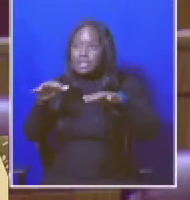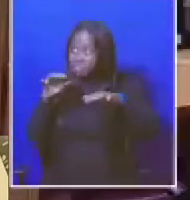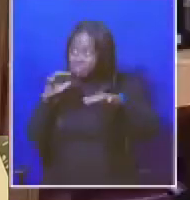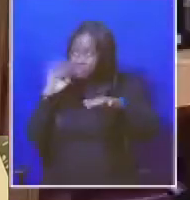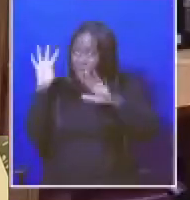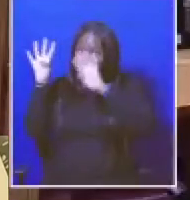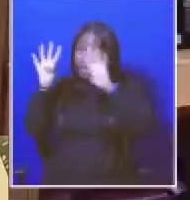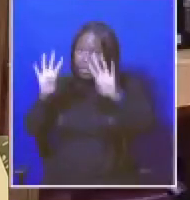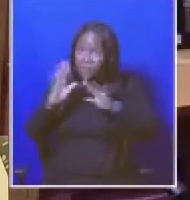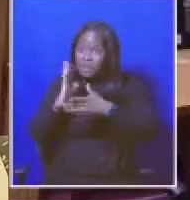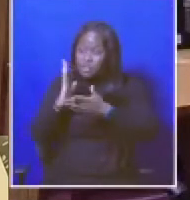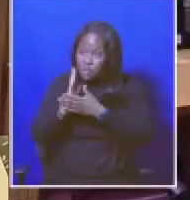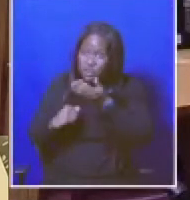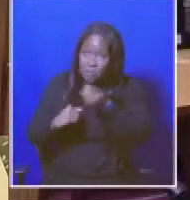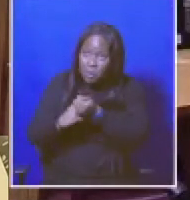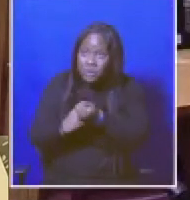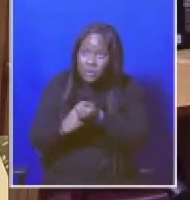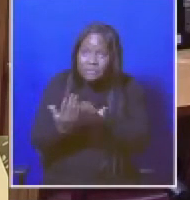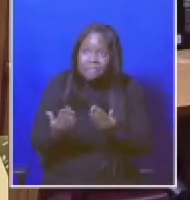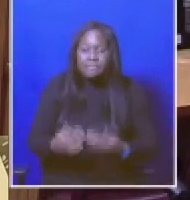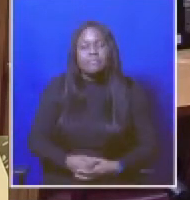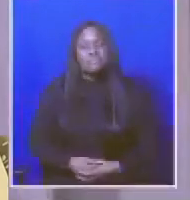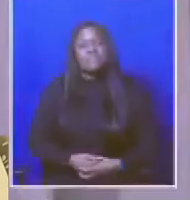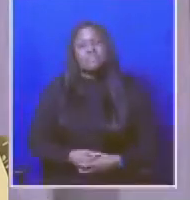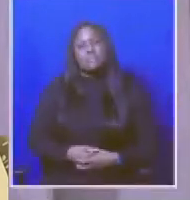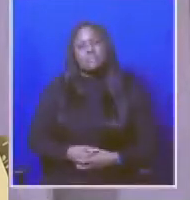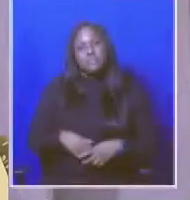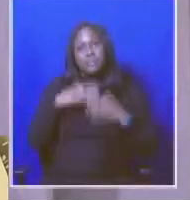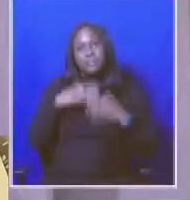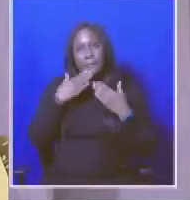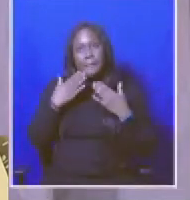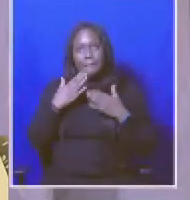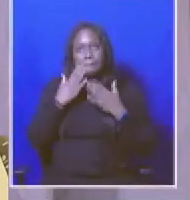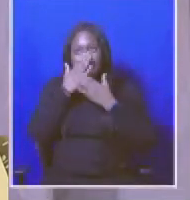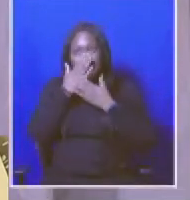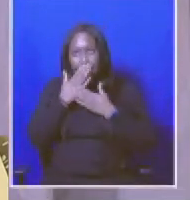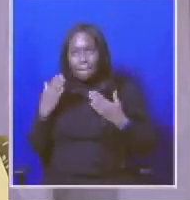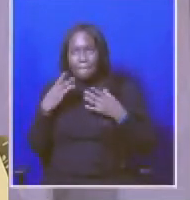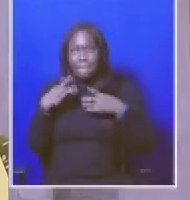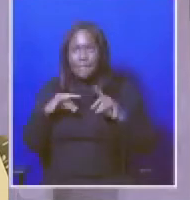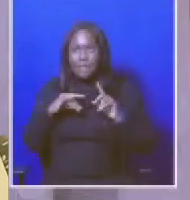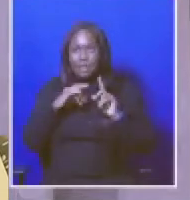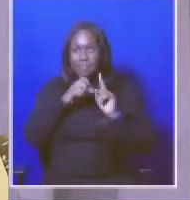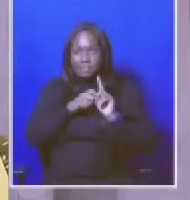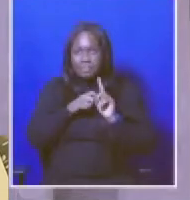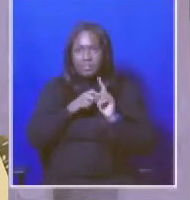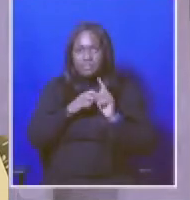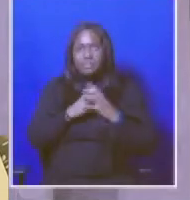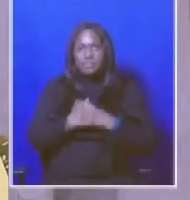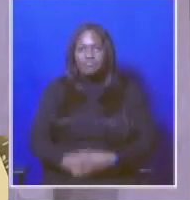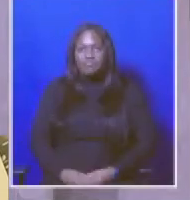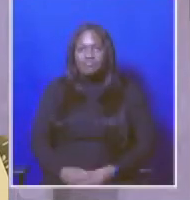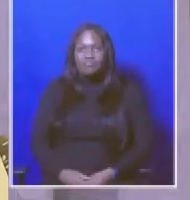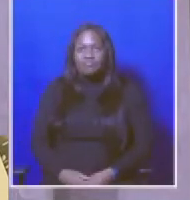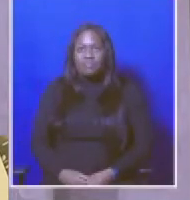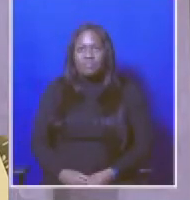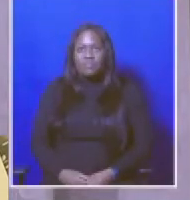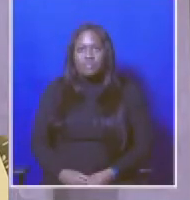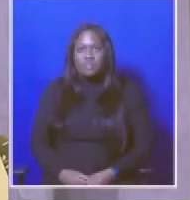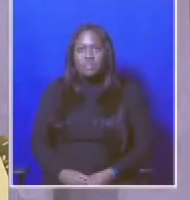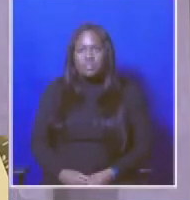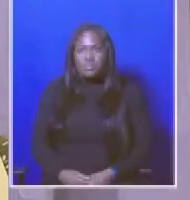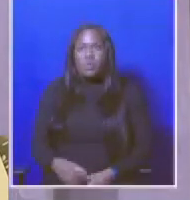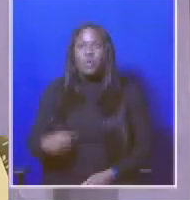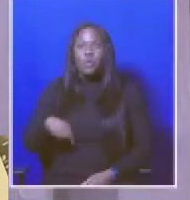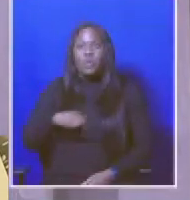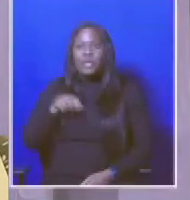President. Thank you very much, Honorable Chairperson. These areas have been very